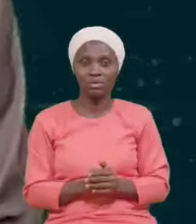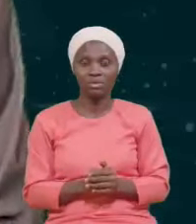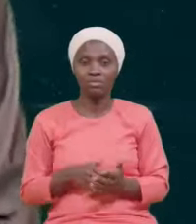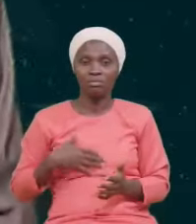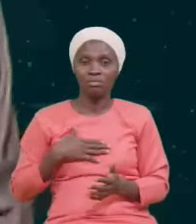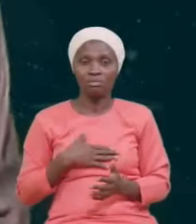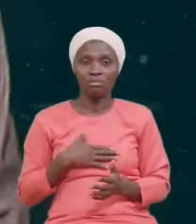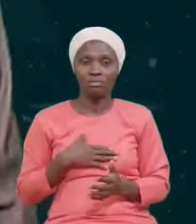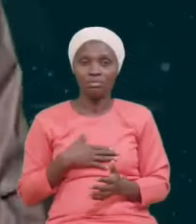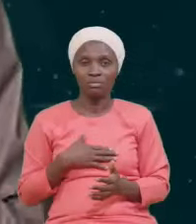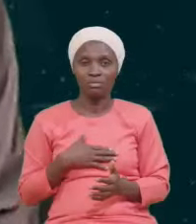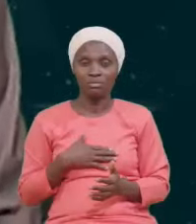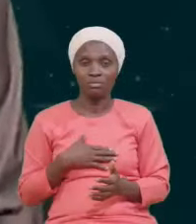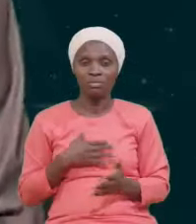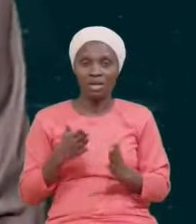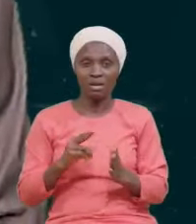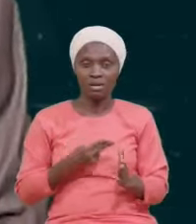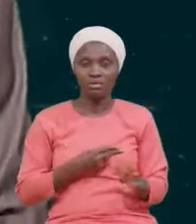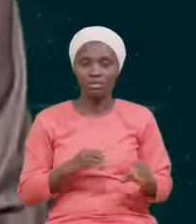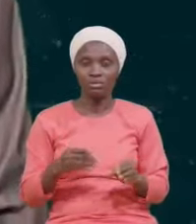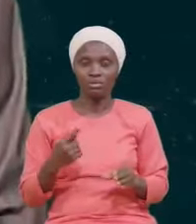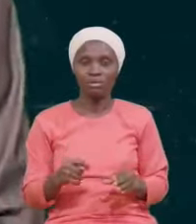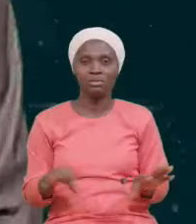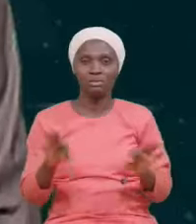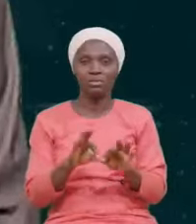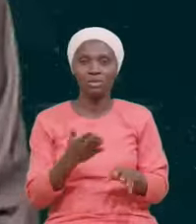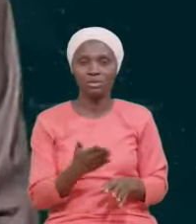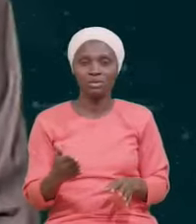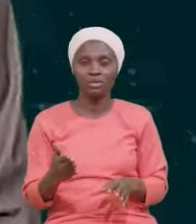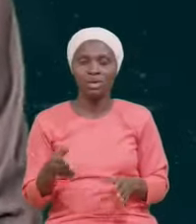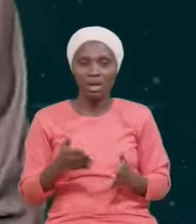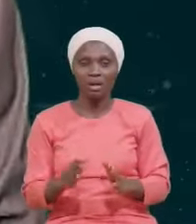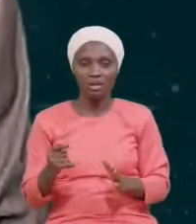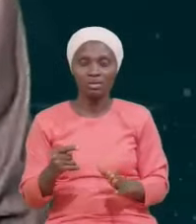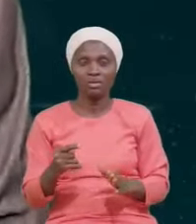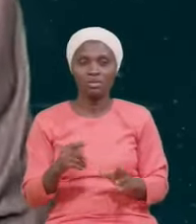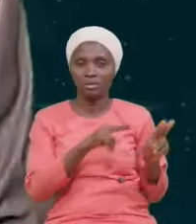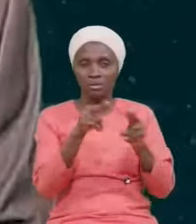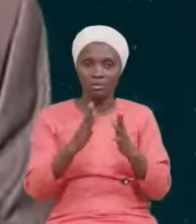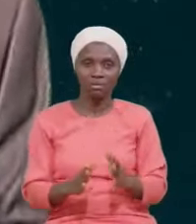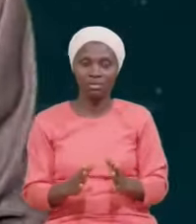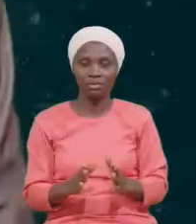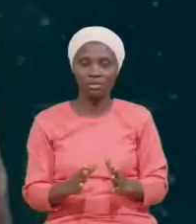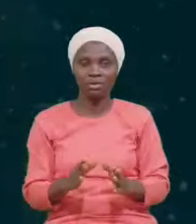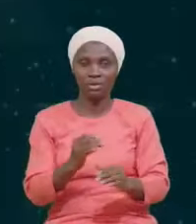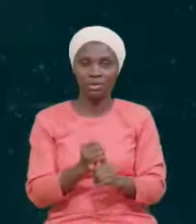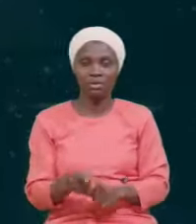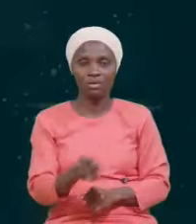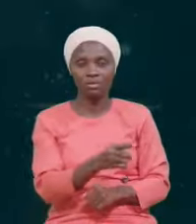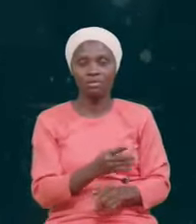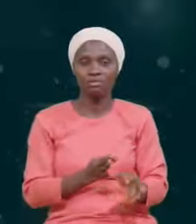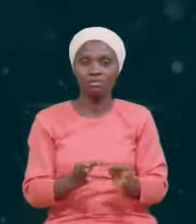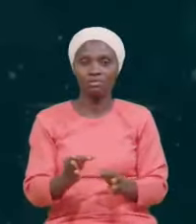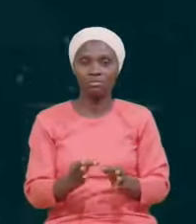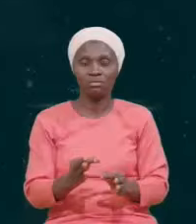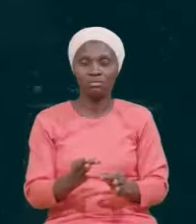please, let's do the needful. Let the supervisors be able to get those details and